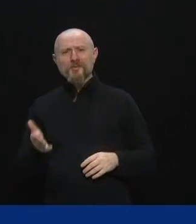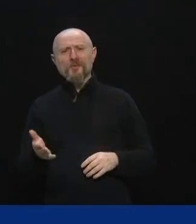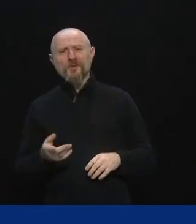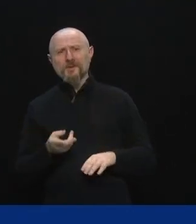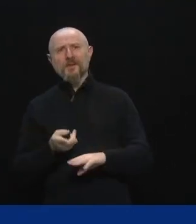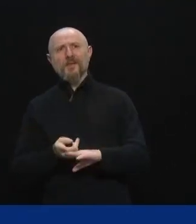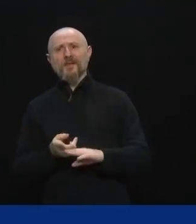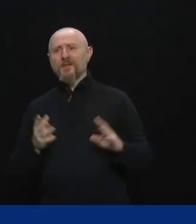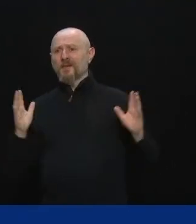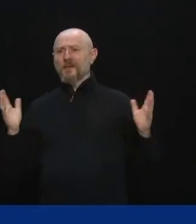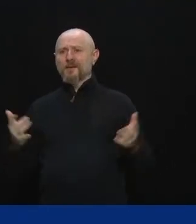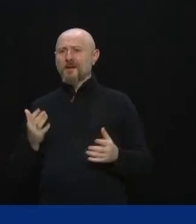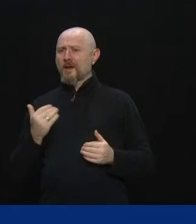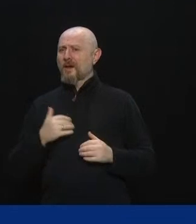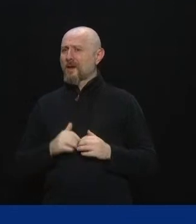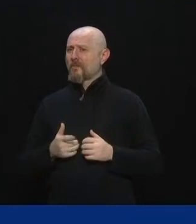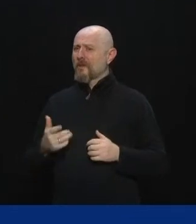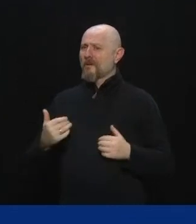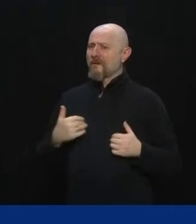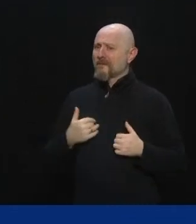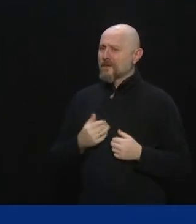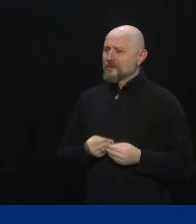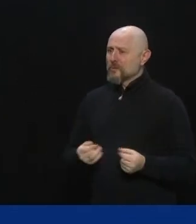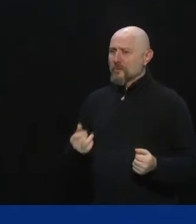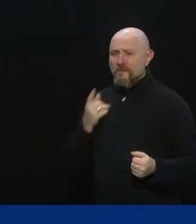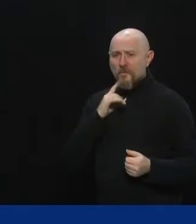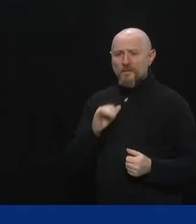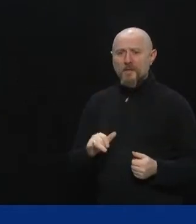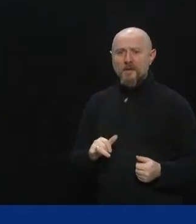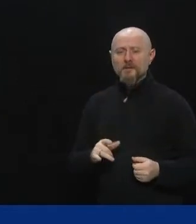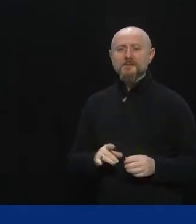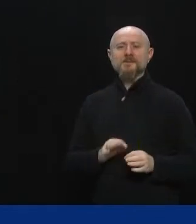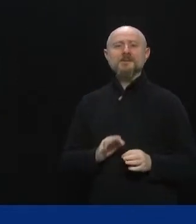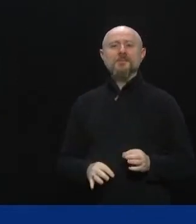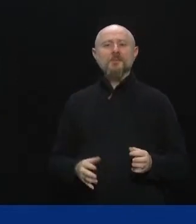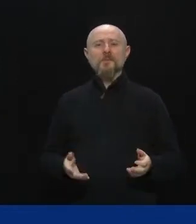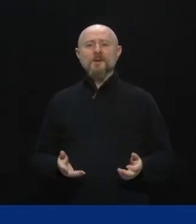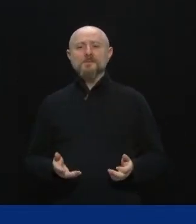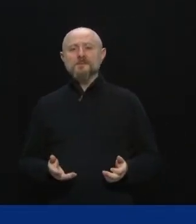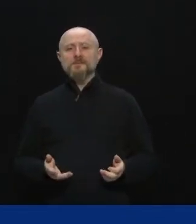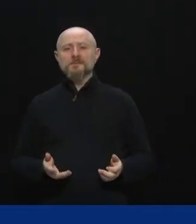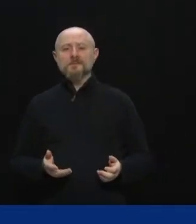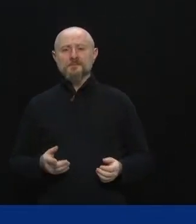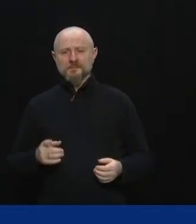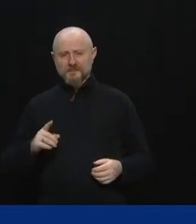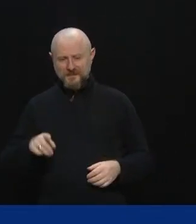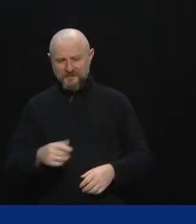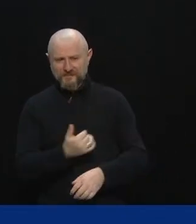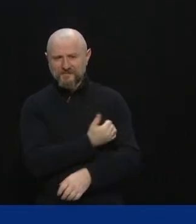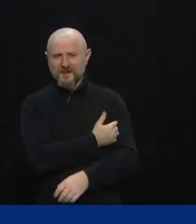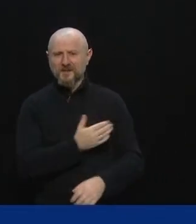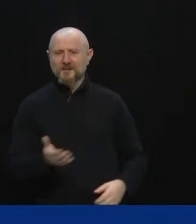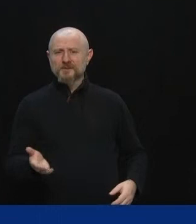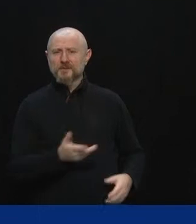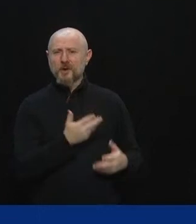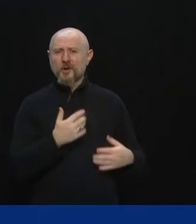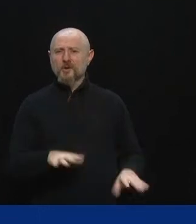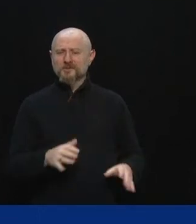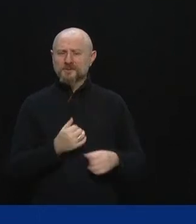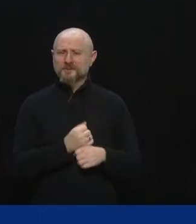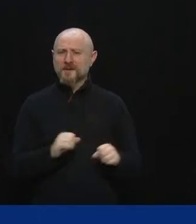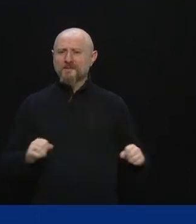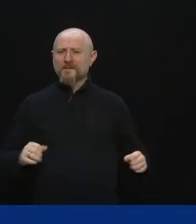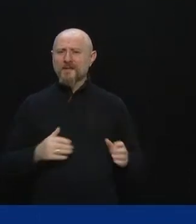There is an answer. It's simple. It's been allowed for weeks. It's safe. Thousands of children have been vaccinated